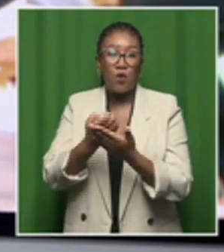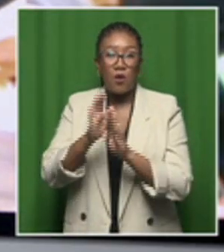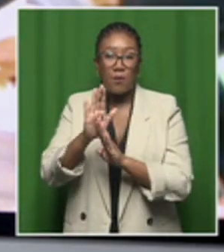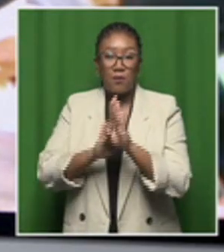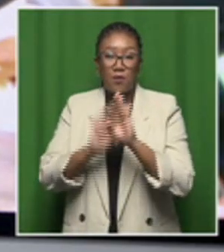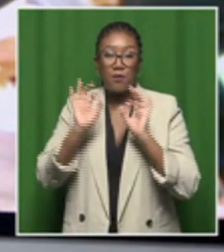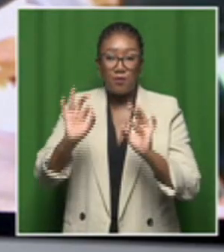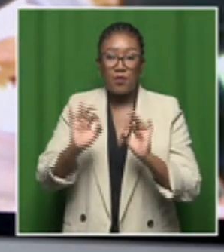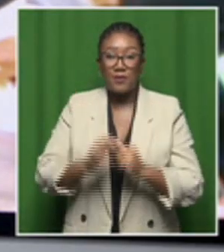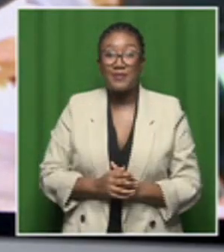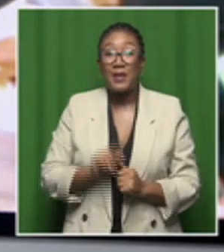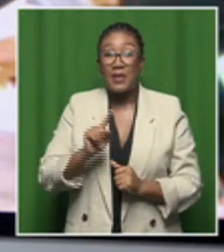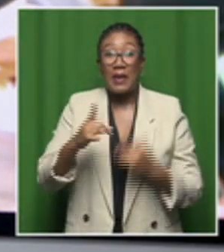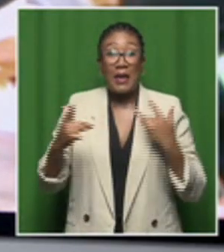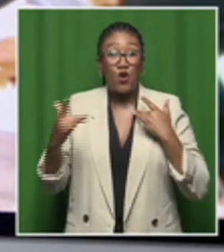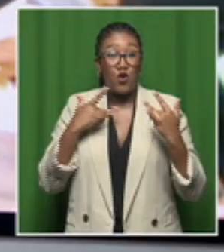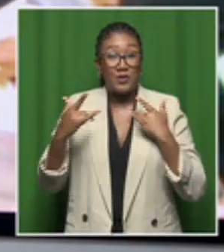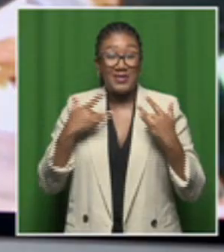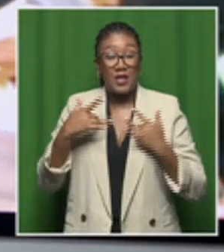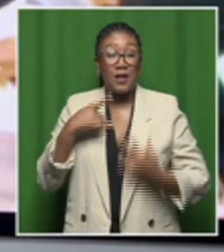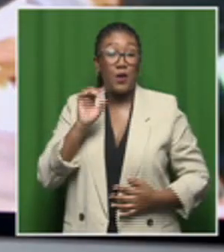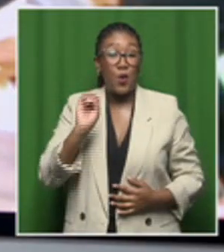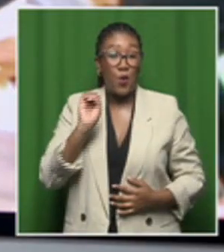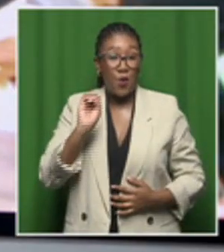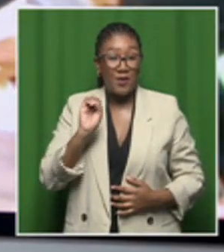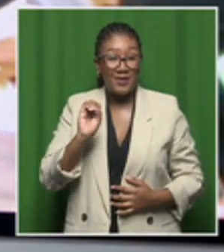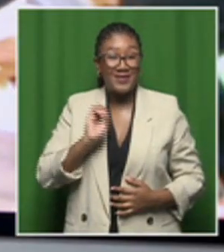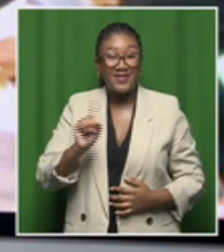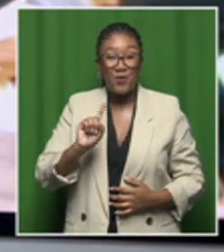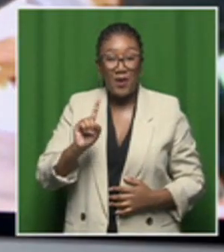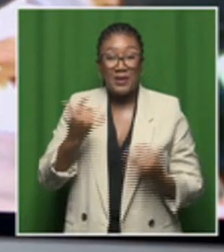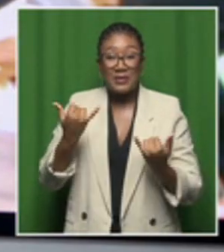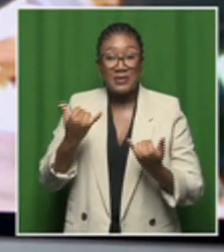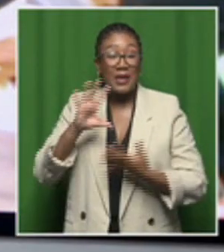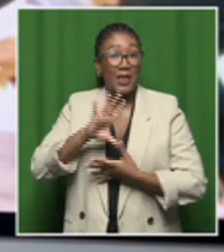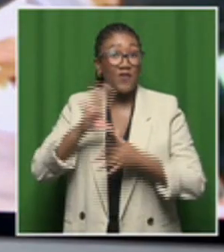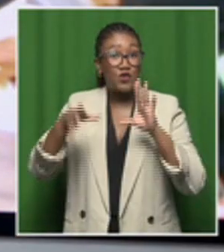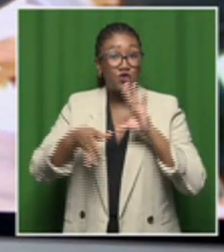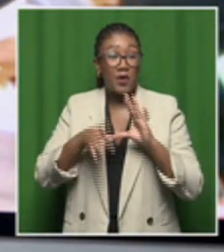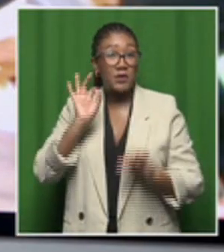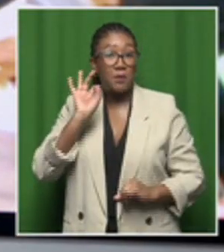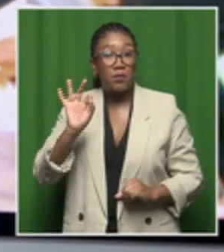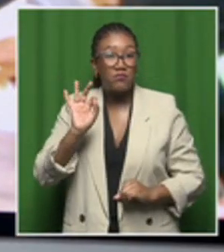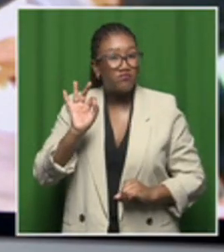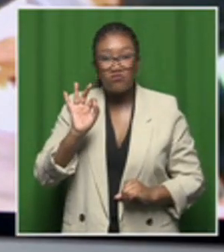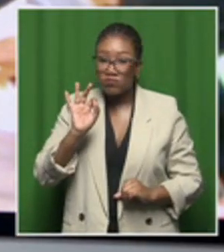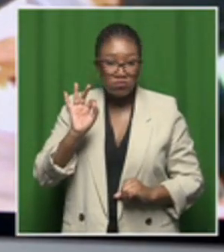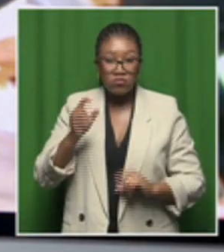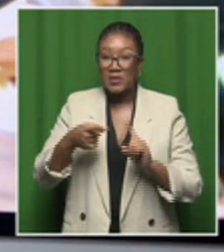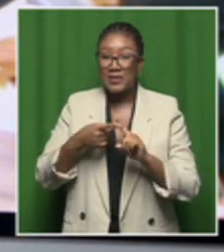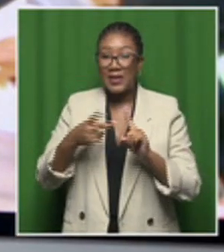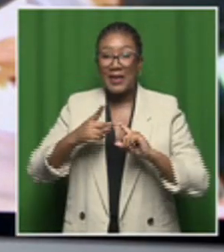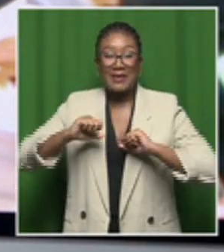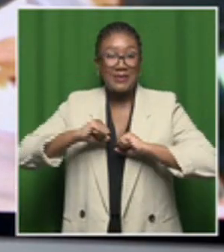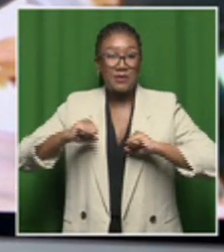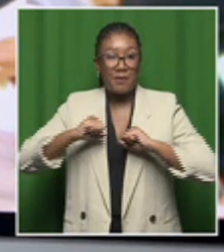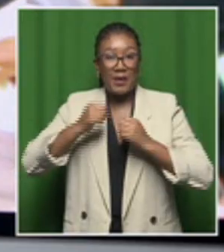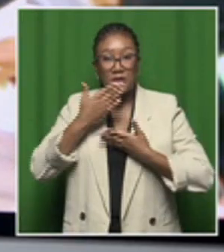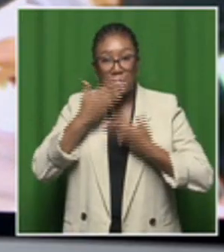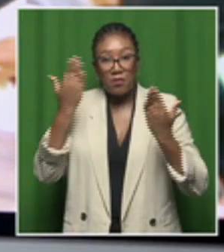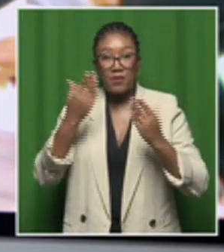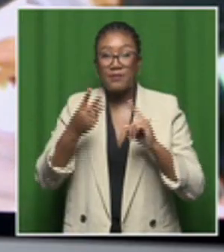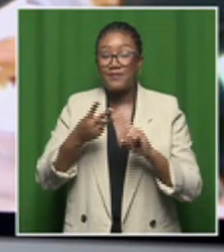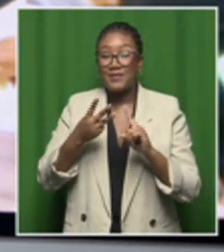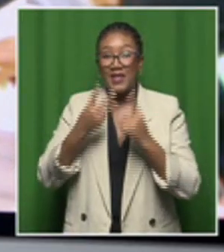However, crucial concerns do remain, such as the lack of proper infrastructure, limited space, and of course, inadequate